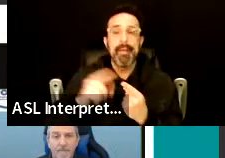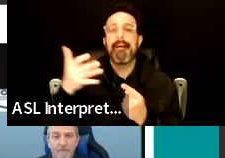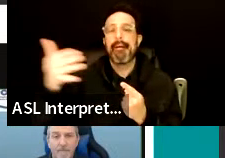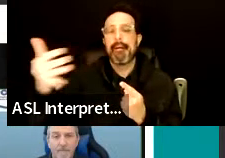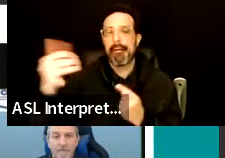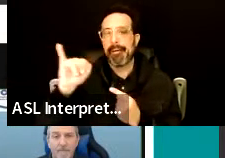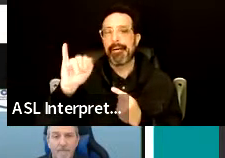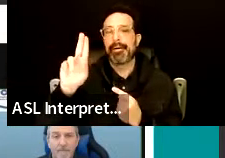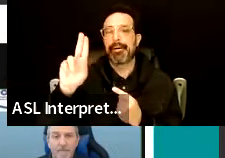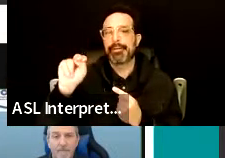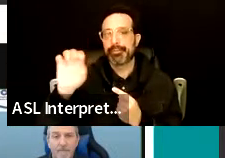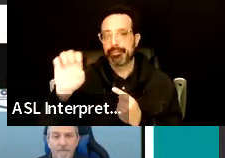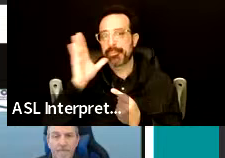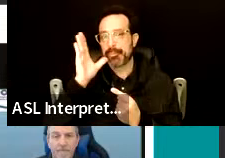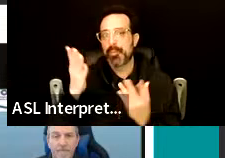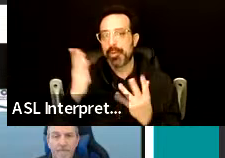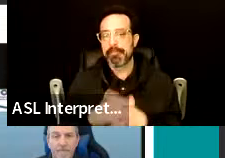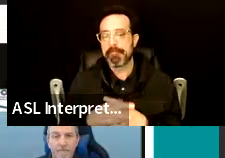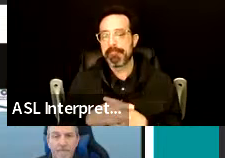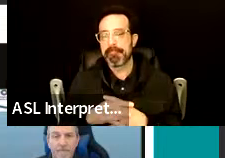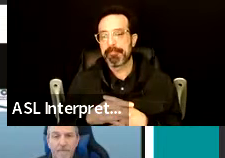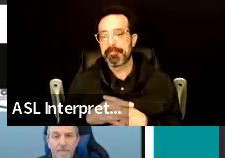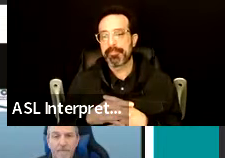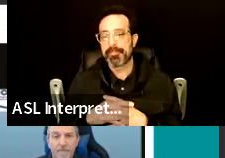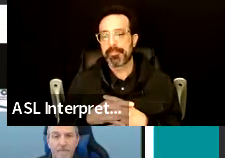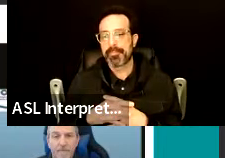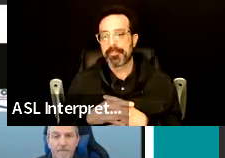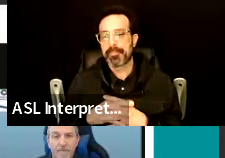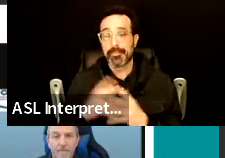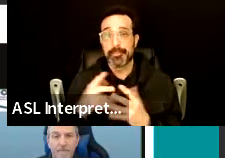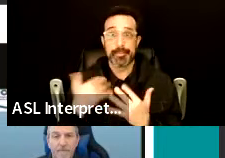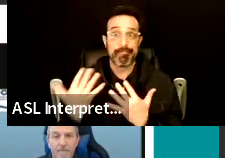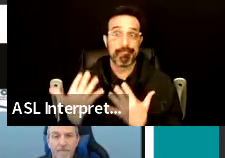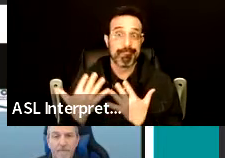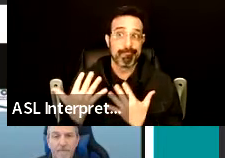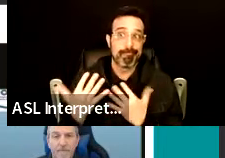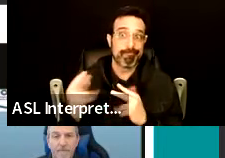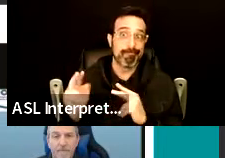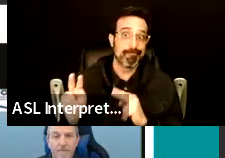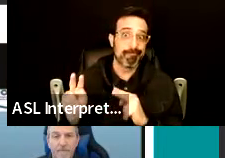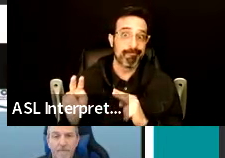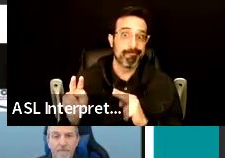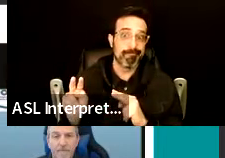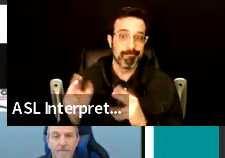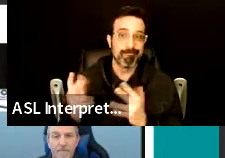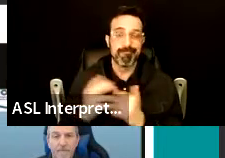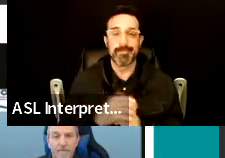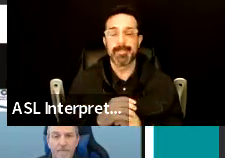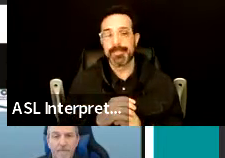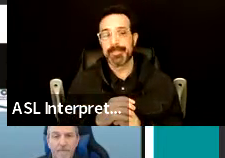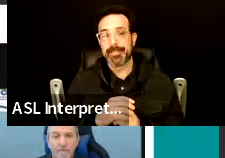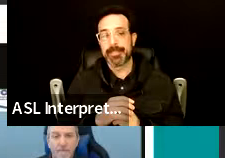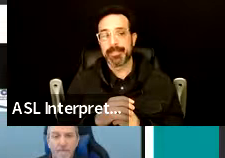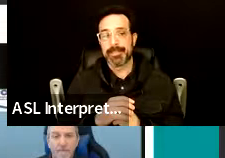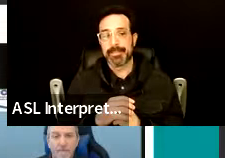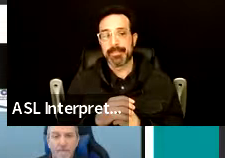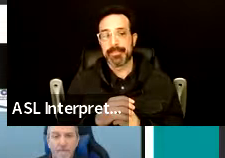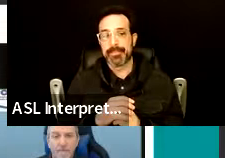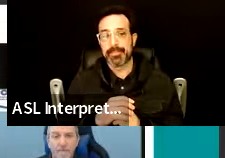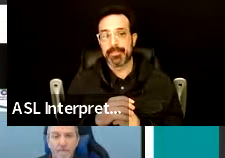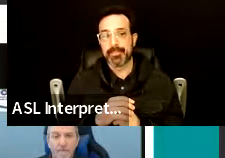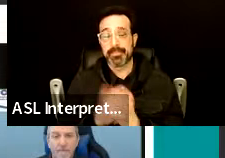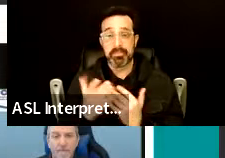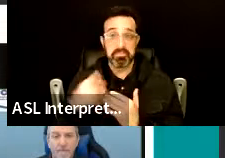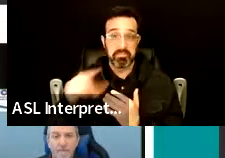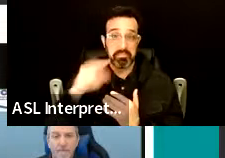June. So we're waiting with bated breath as folks may or may not know, we've asked